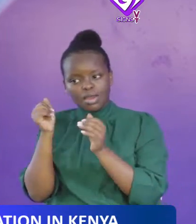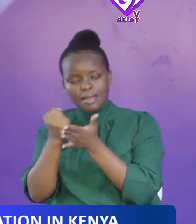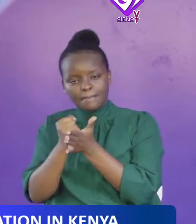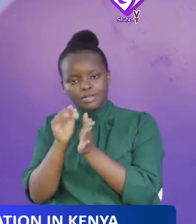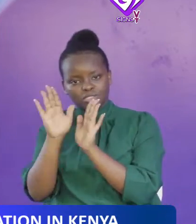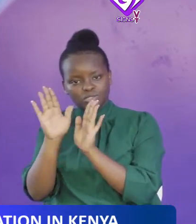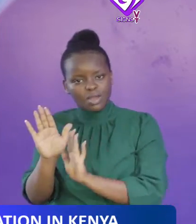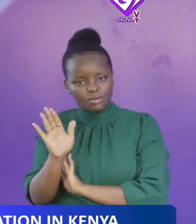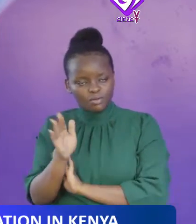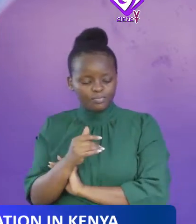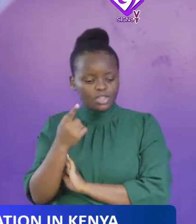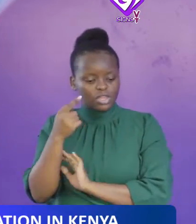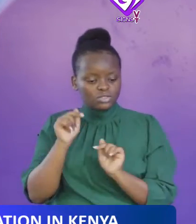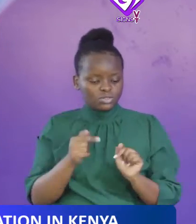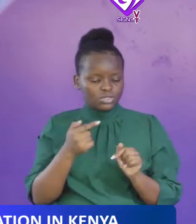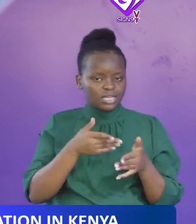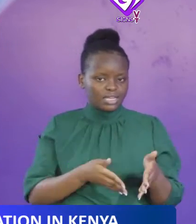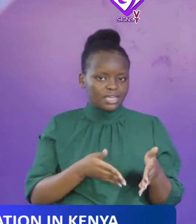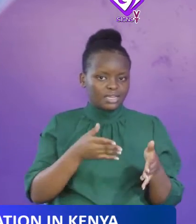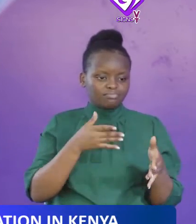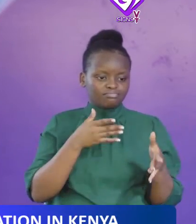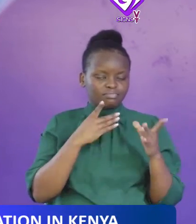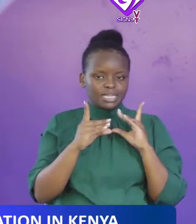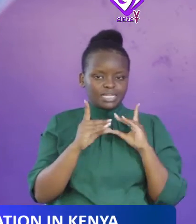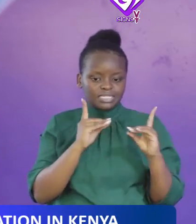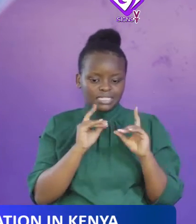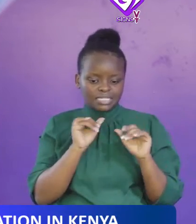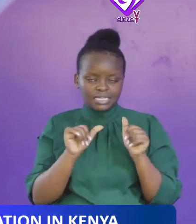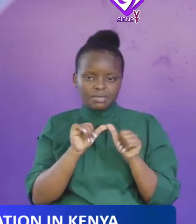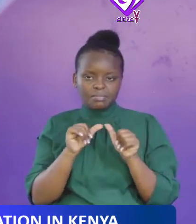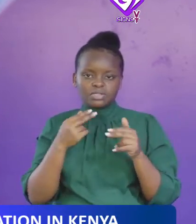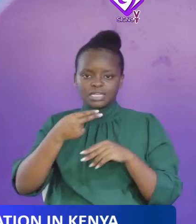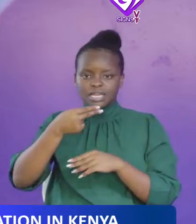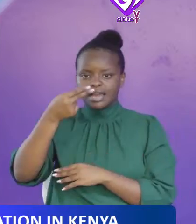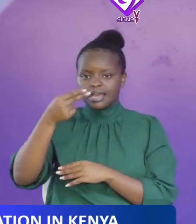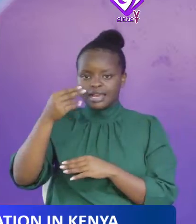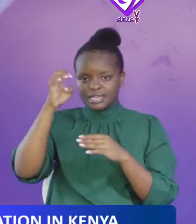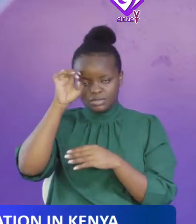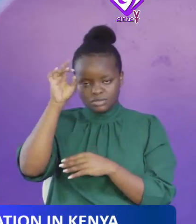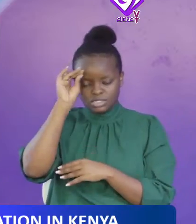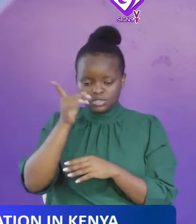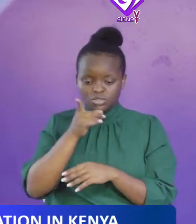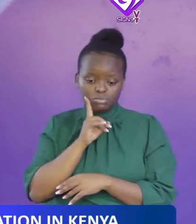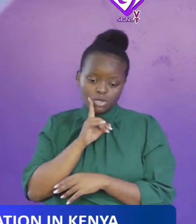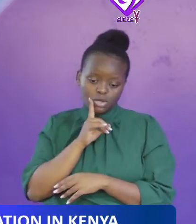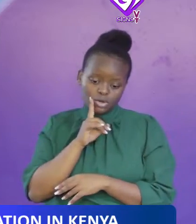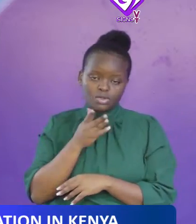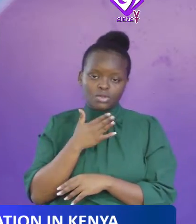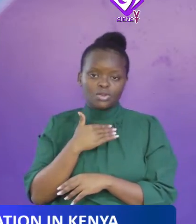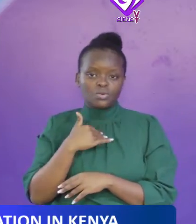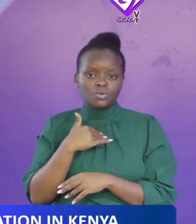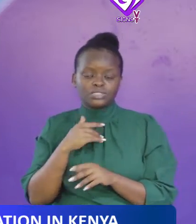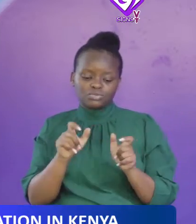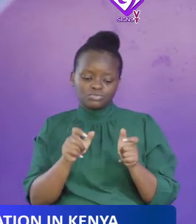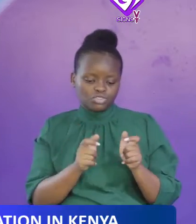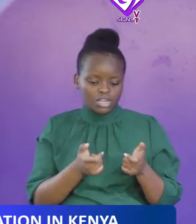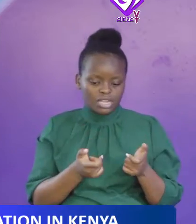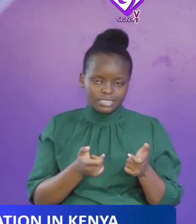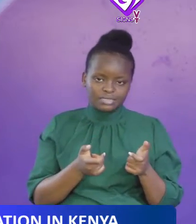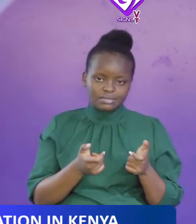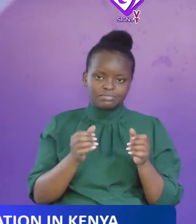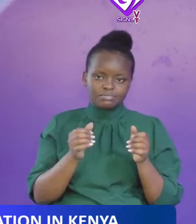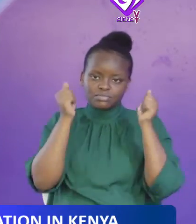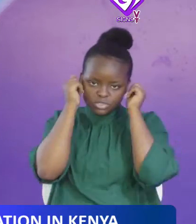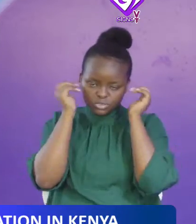are here discussing about the Catholic University, about higher education. Tomorrow you might want to pick journalism students